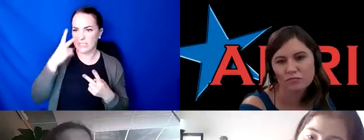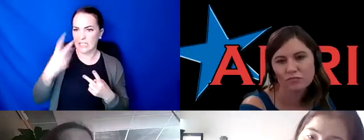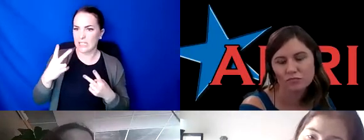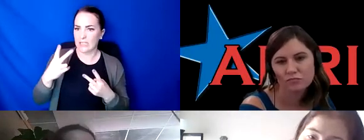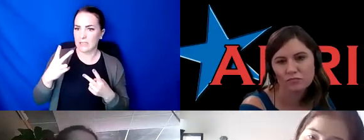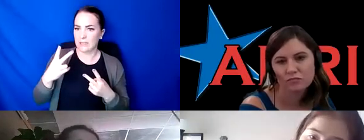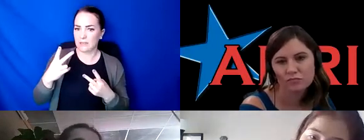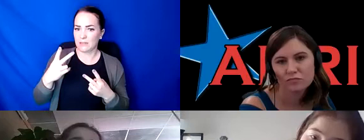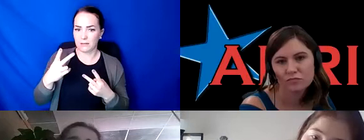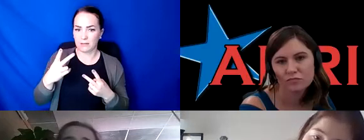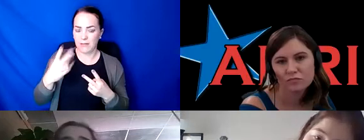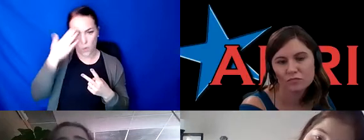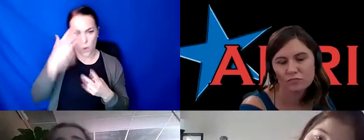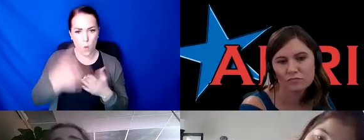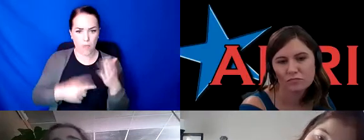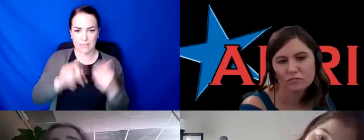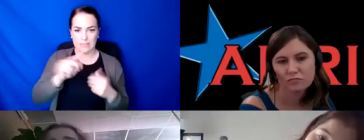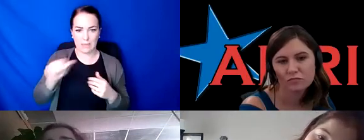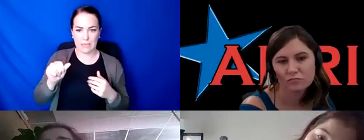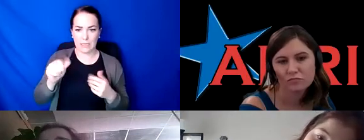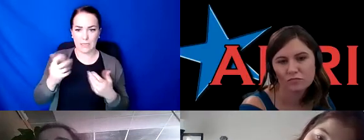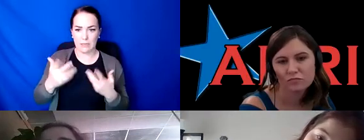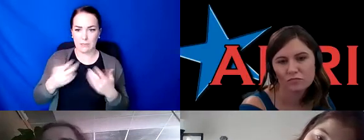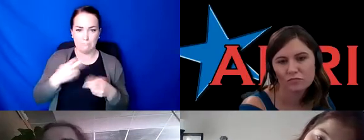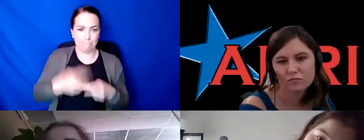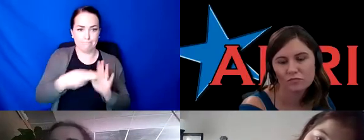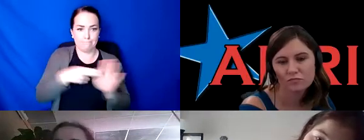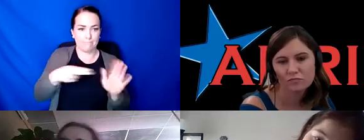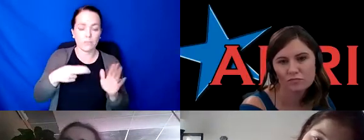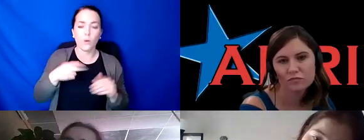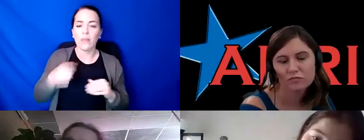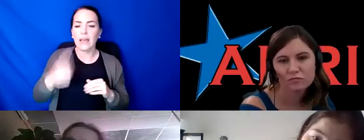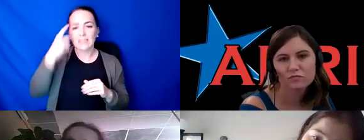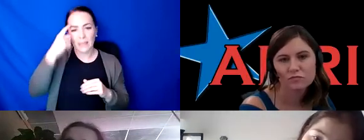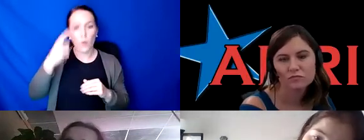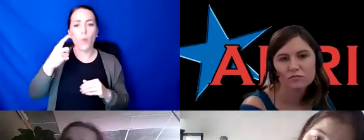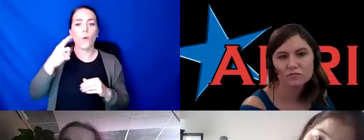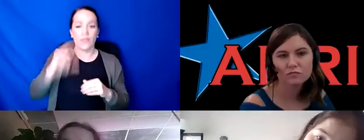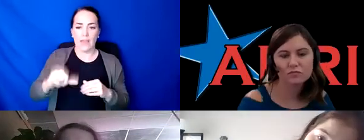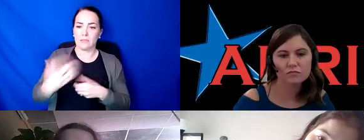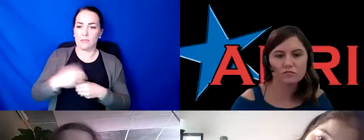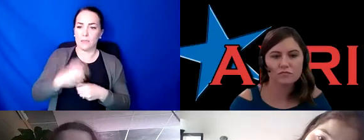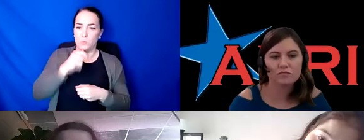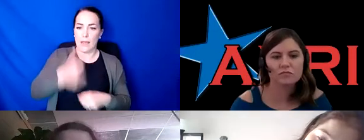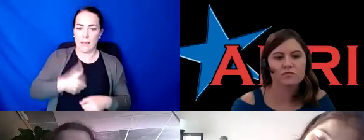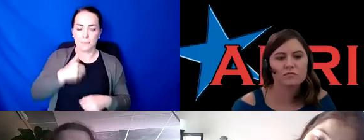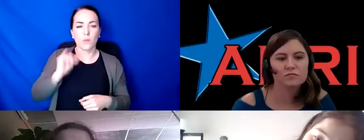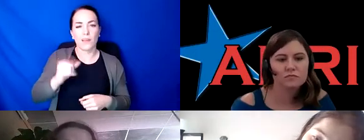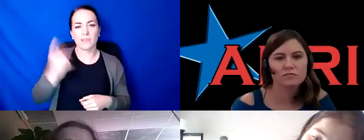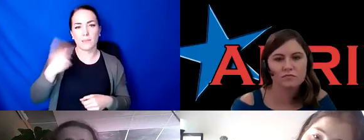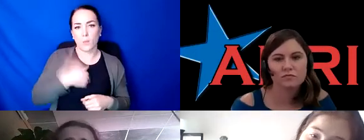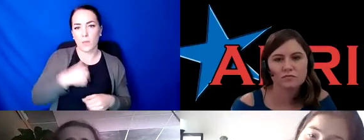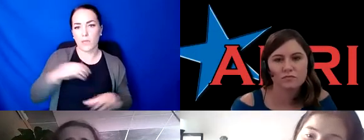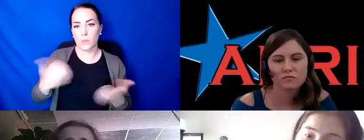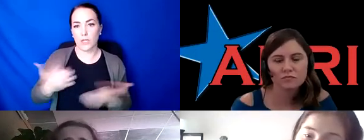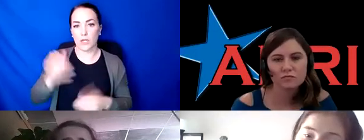realizing, okay, this is something that's a part of me and makes me who I am. So that's just one of the things that we do at Able